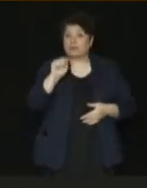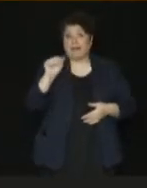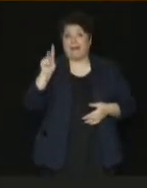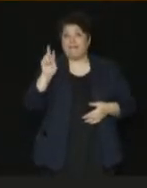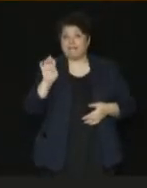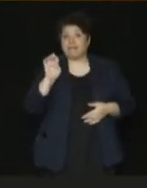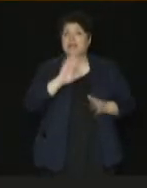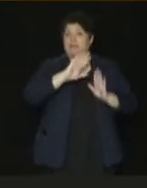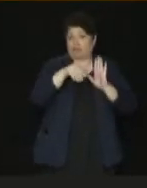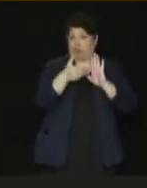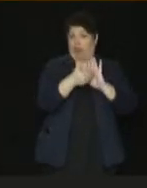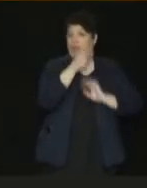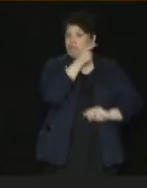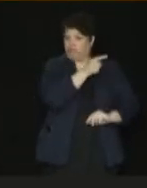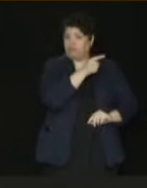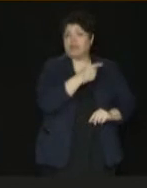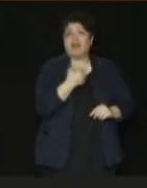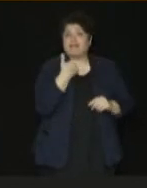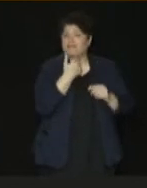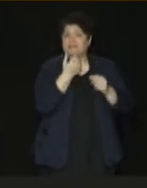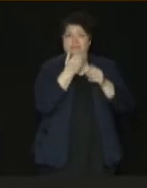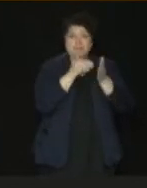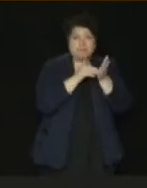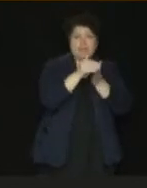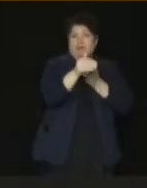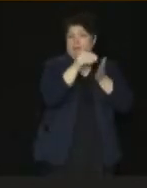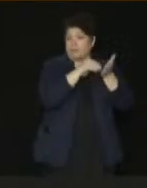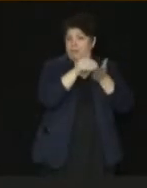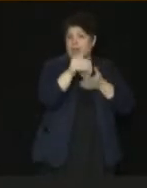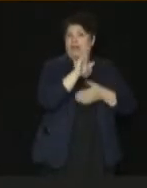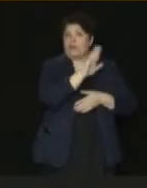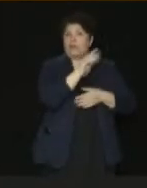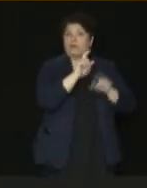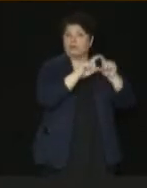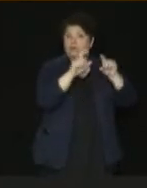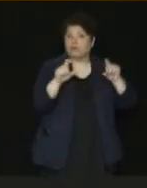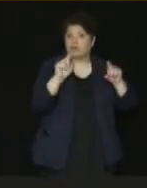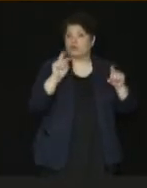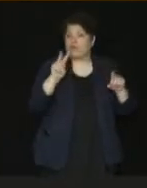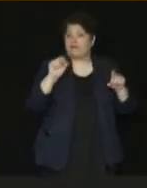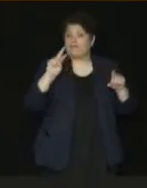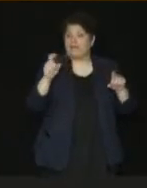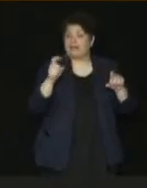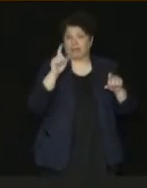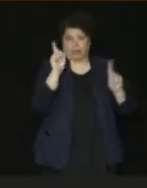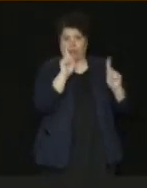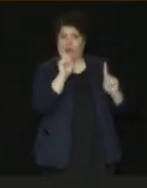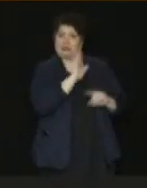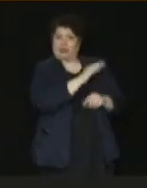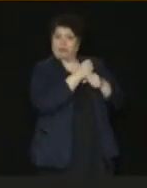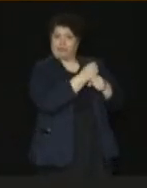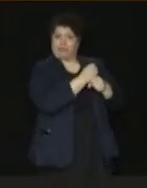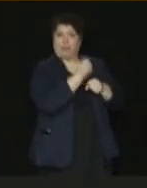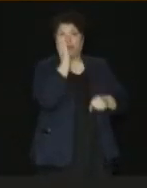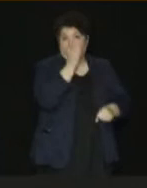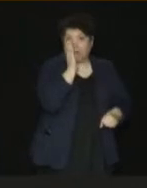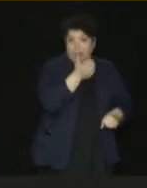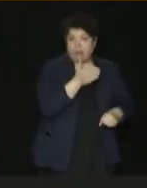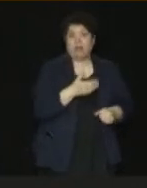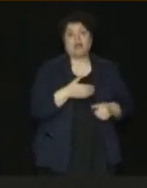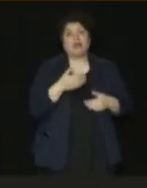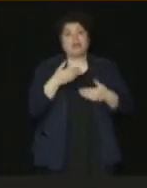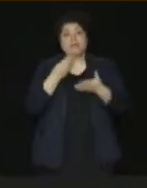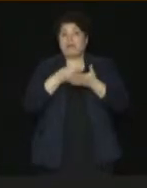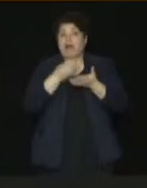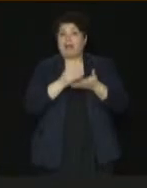Montreal, where tens of millions of doses of the Novavax vaccine will be produced. Thanks to our funding,